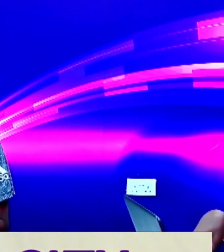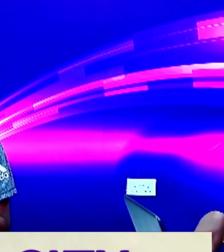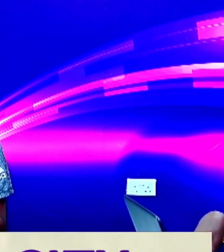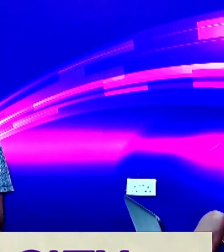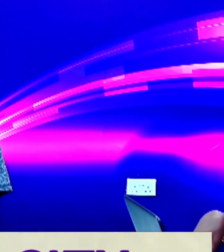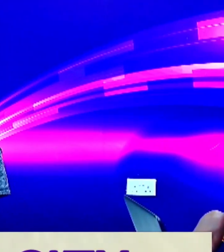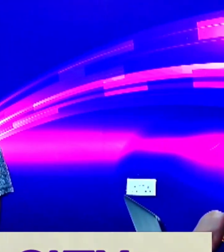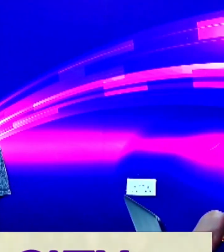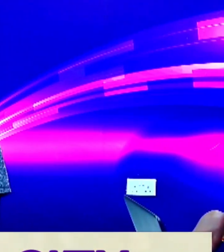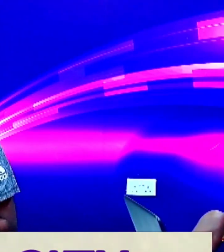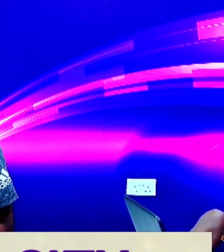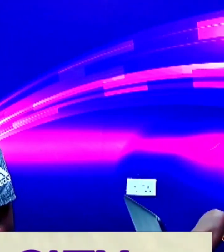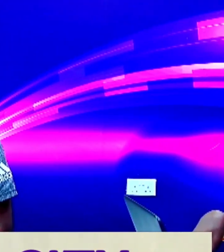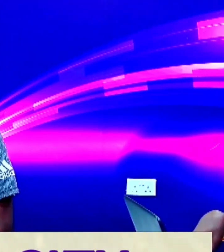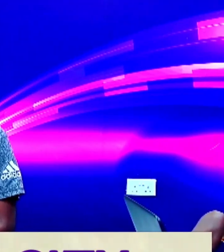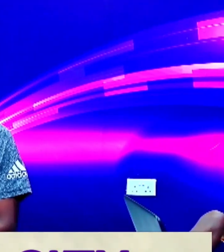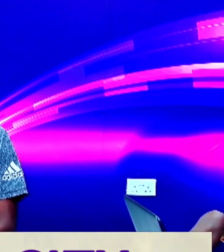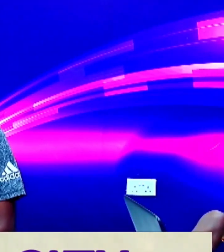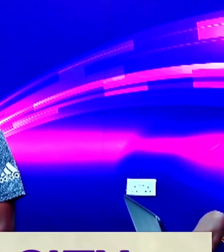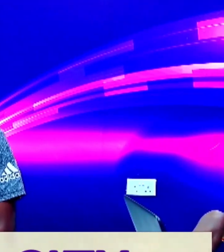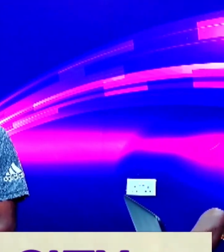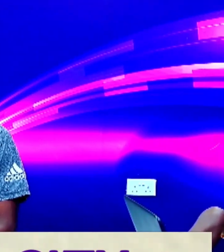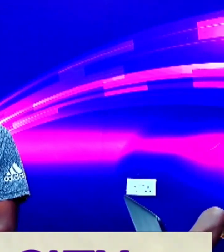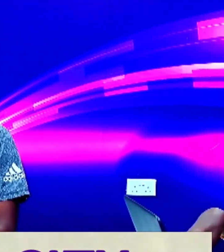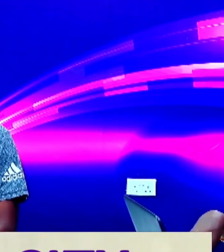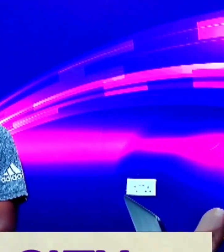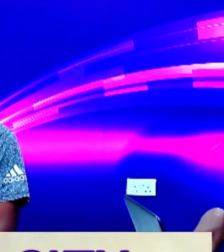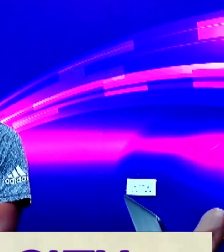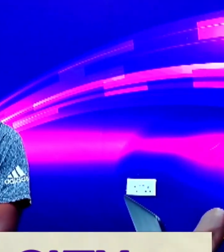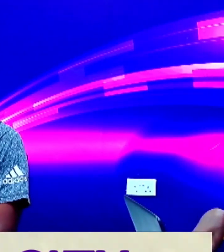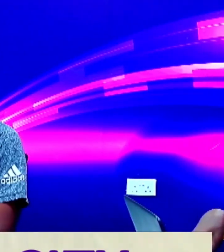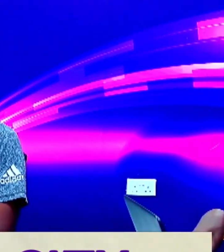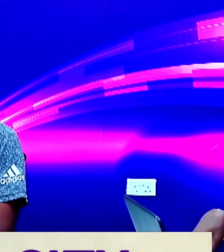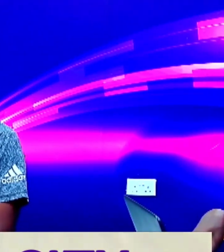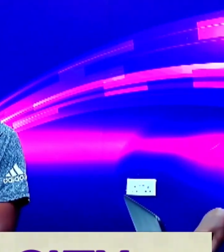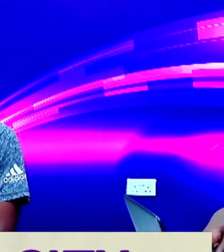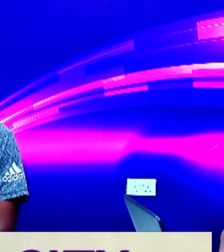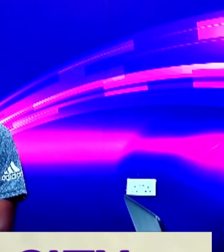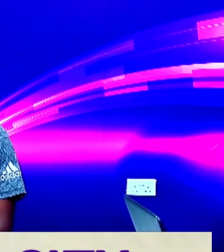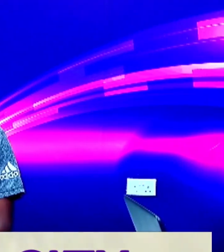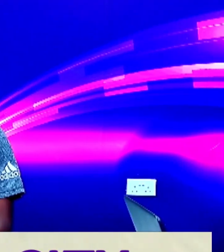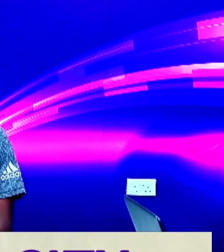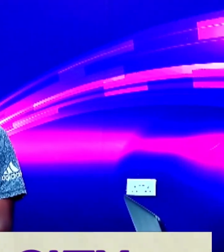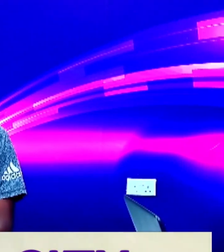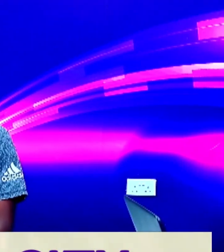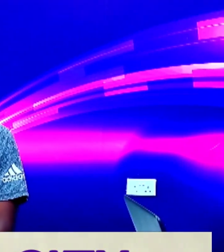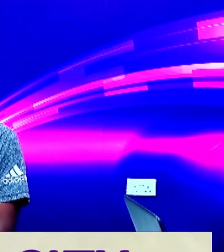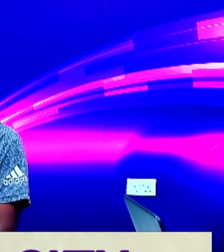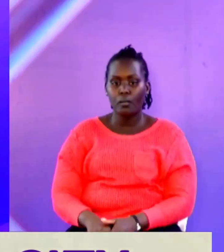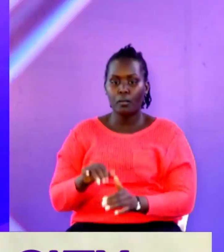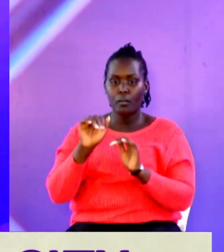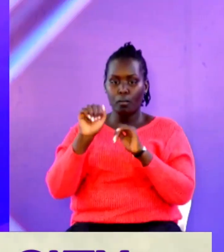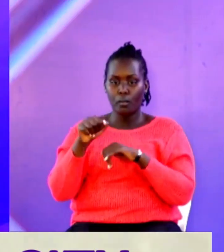change. So I'm hoping to see that Kenya tomorrow wins the game. Yeah, that's